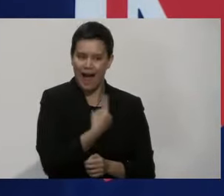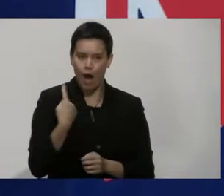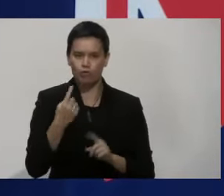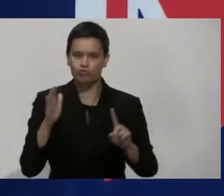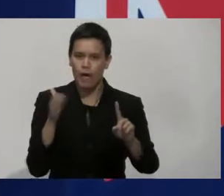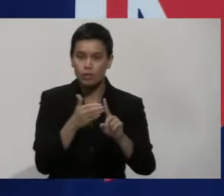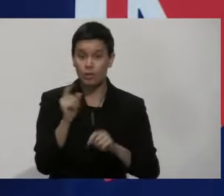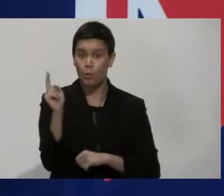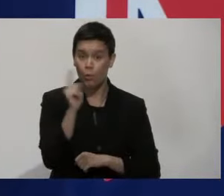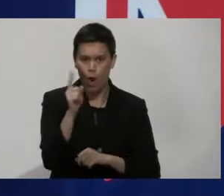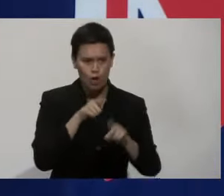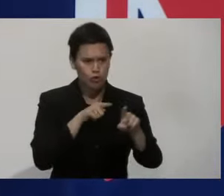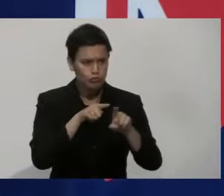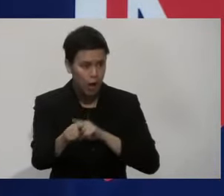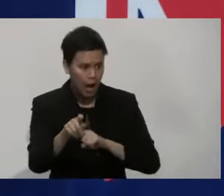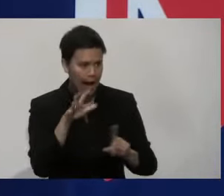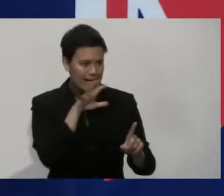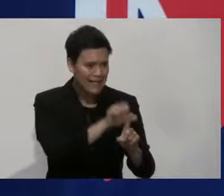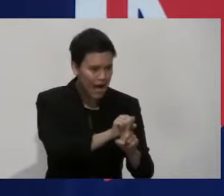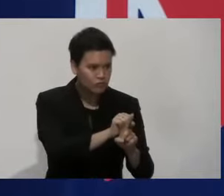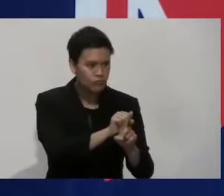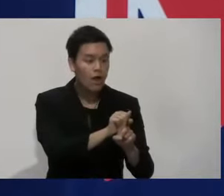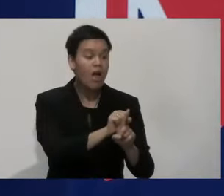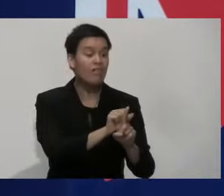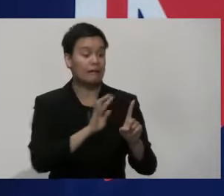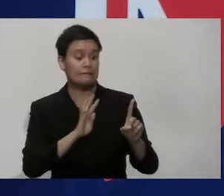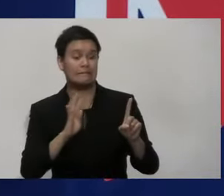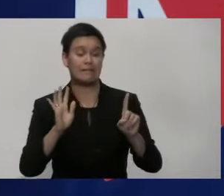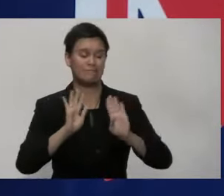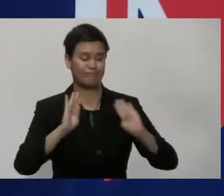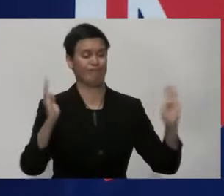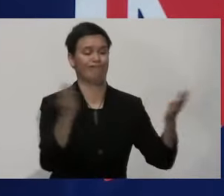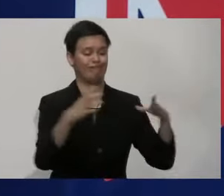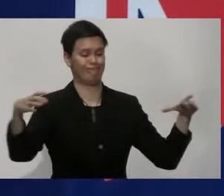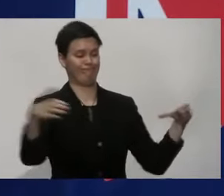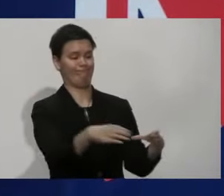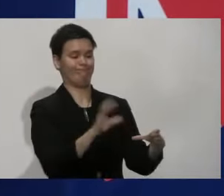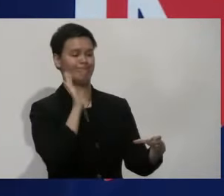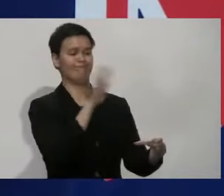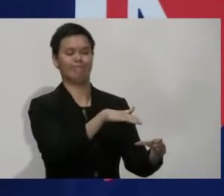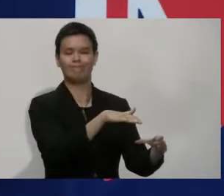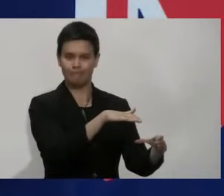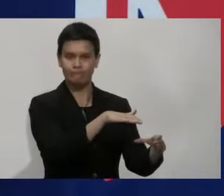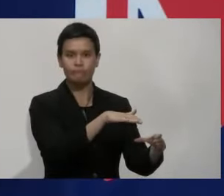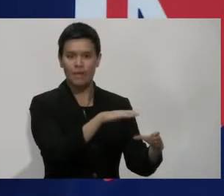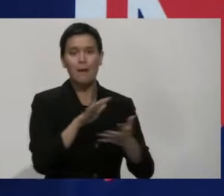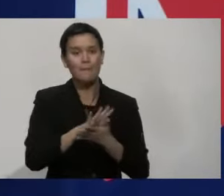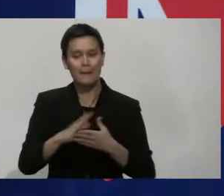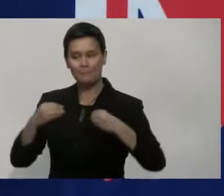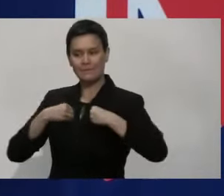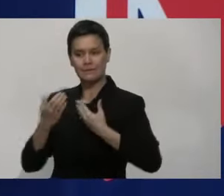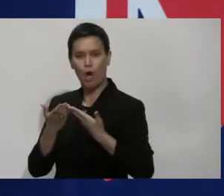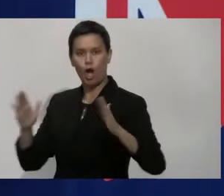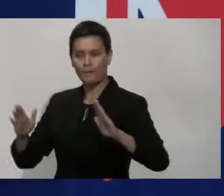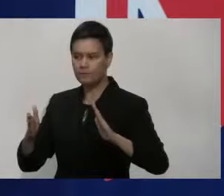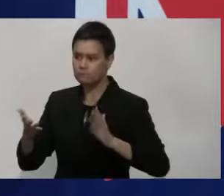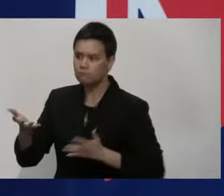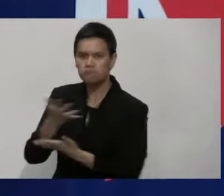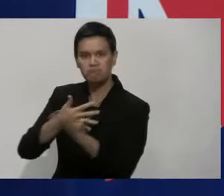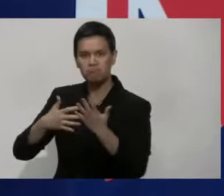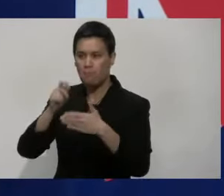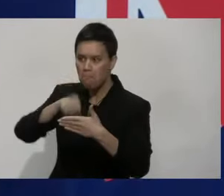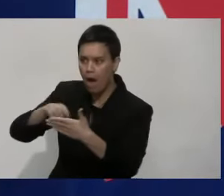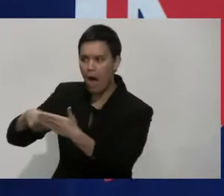reduce the impact on as many people and businesses as possible. But there is no denying that the